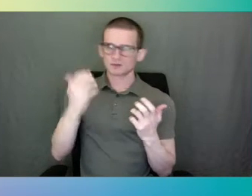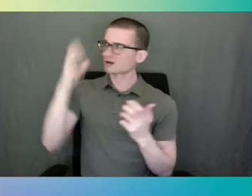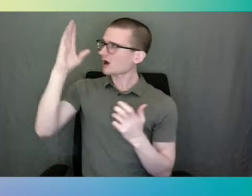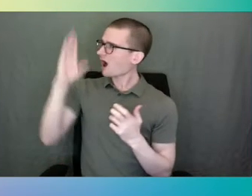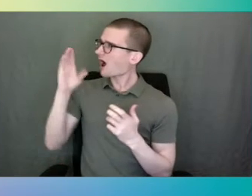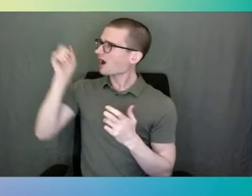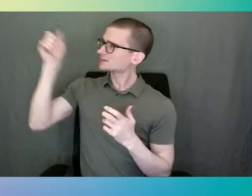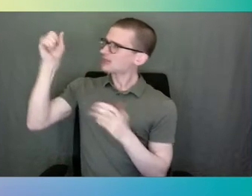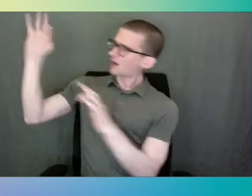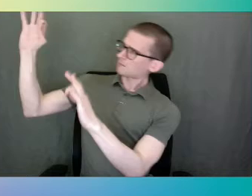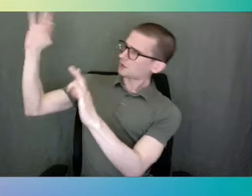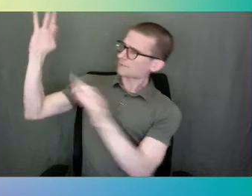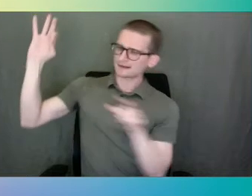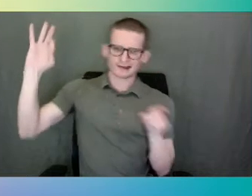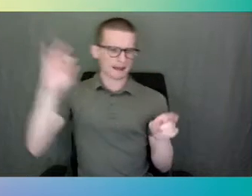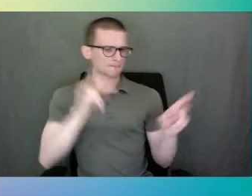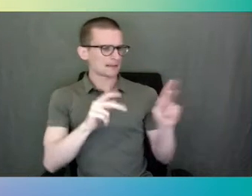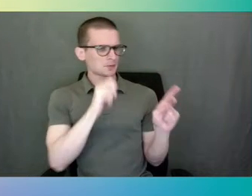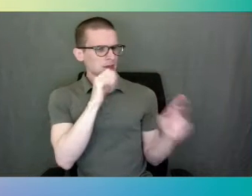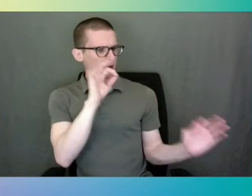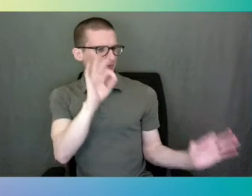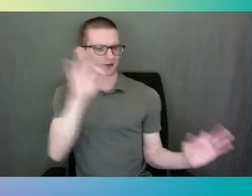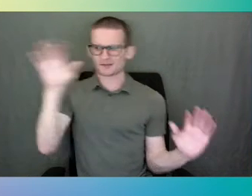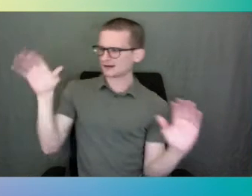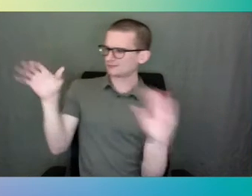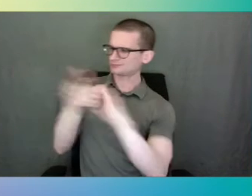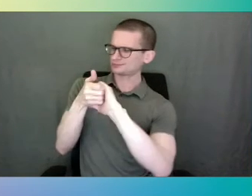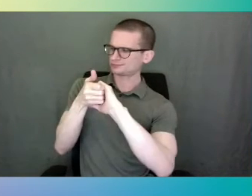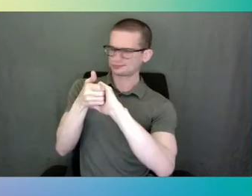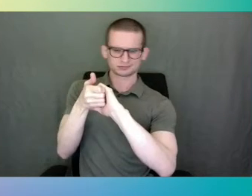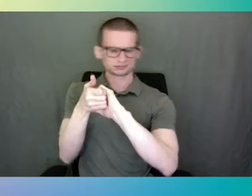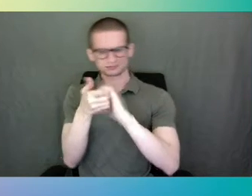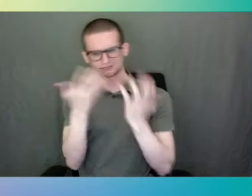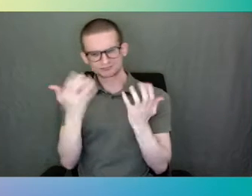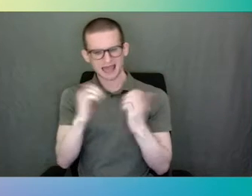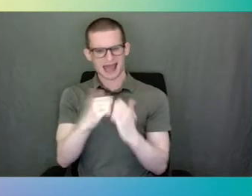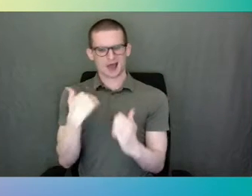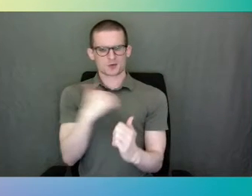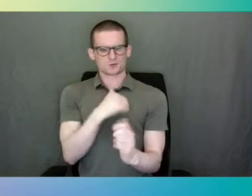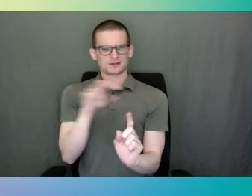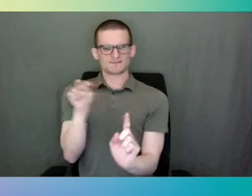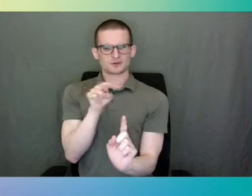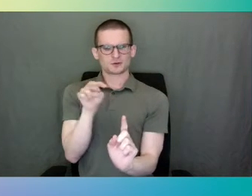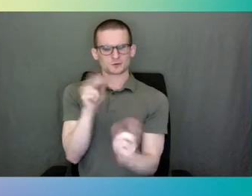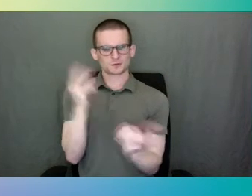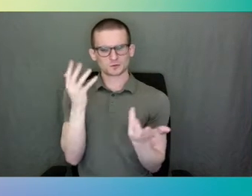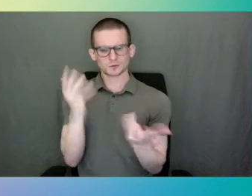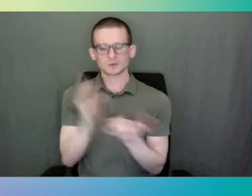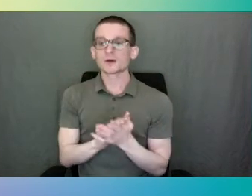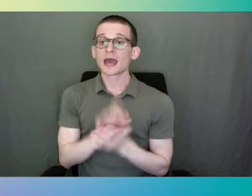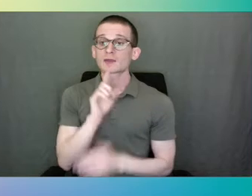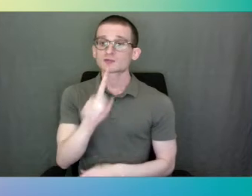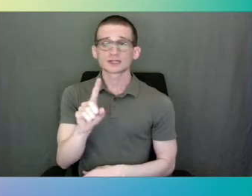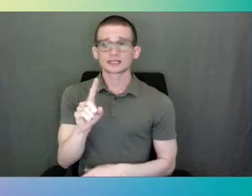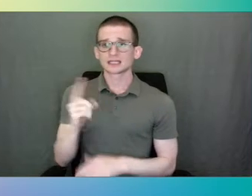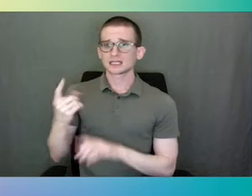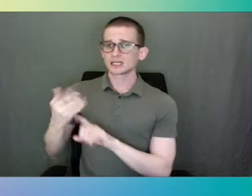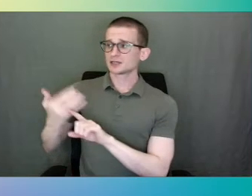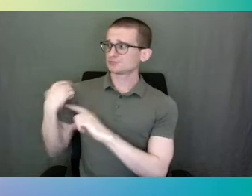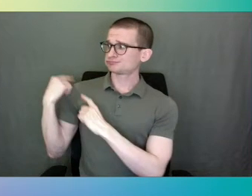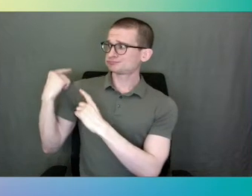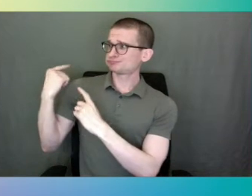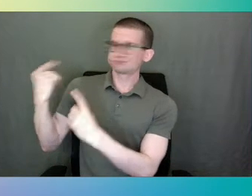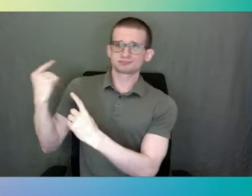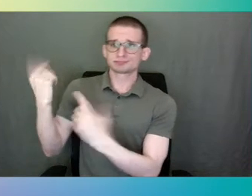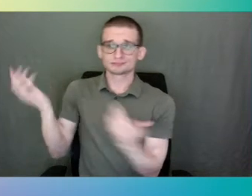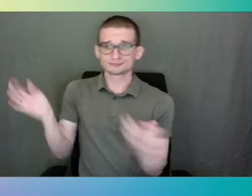who is perfect and humans who are imperfect. So how do we view this? And it wasn't really a big deal for most of the